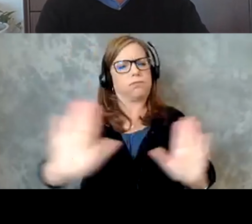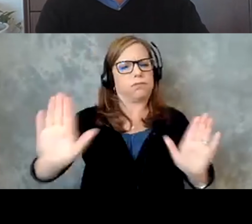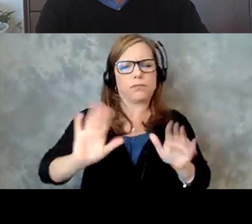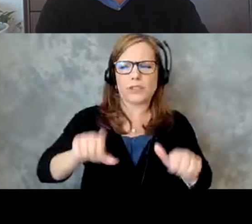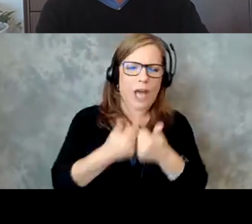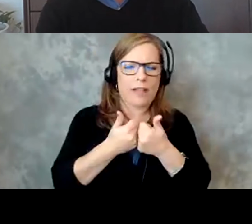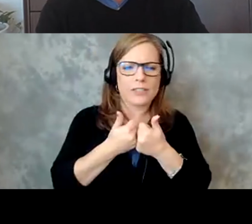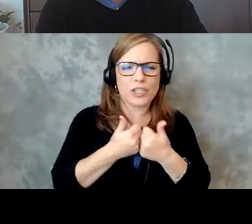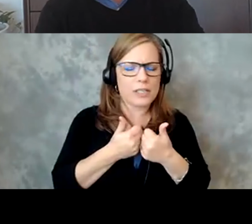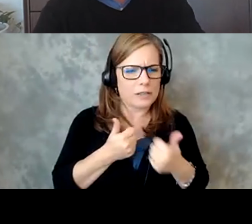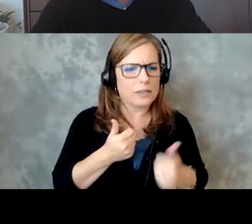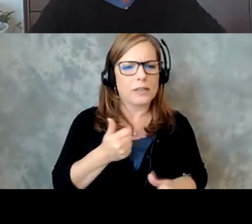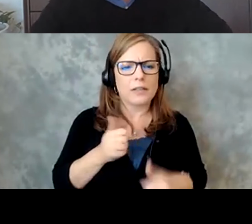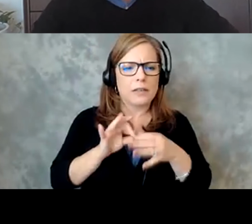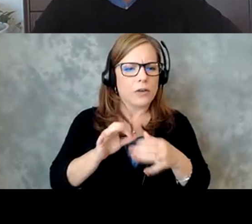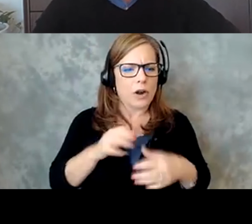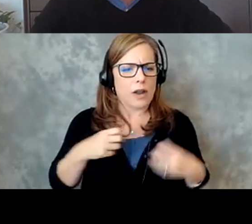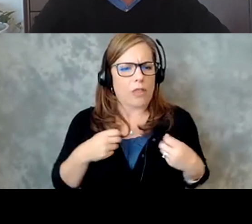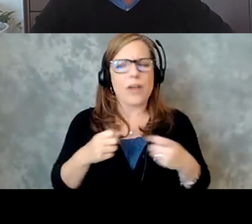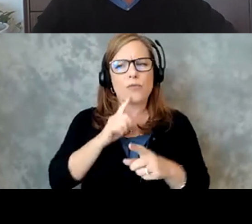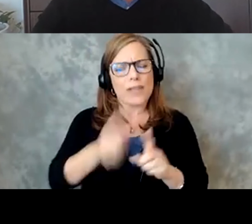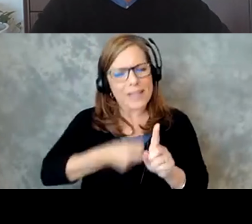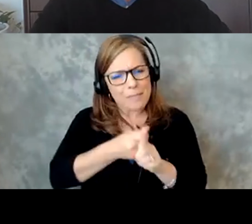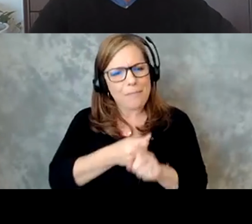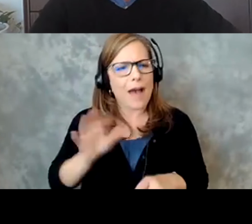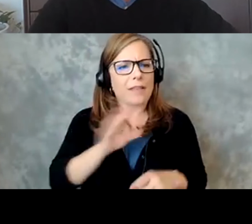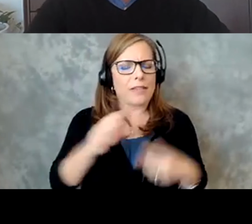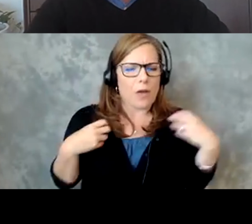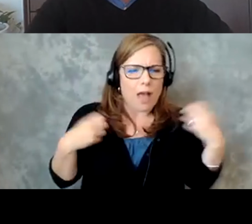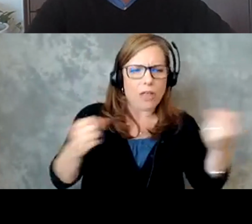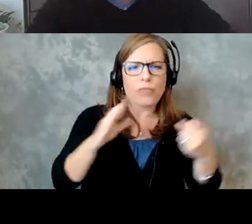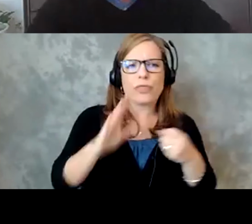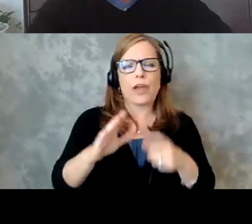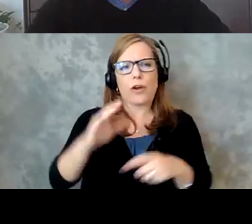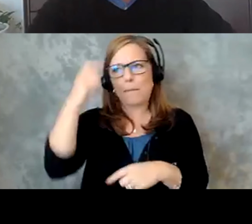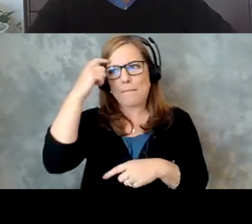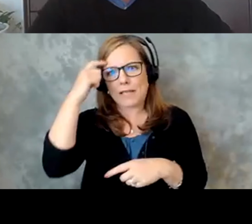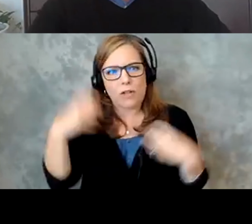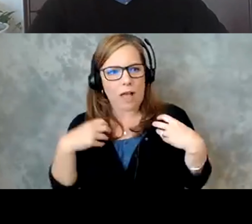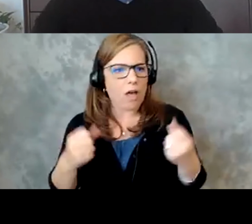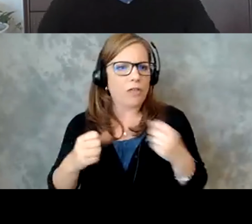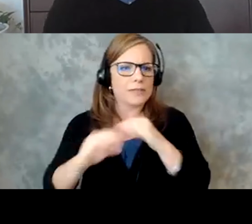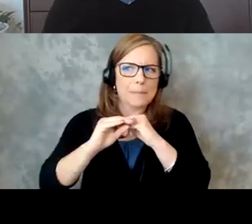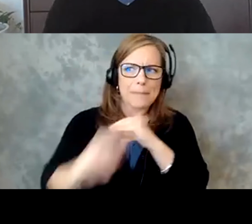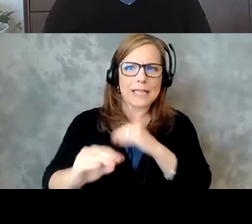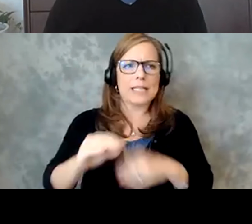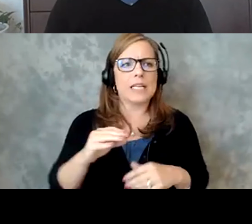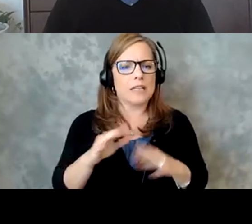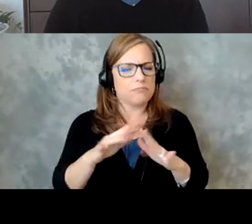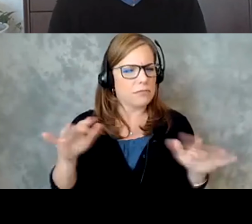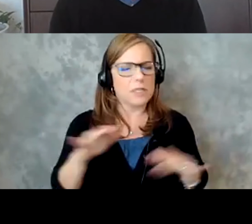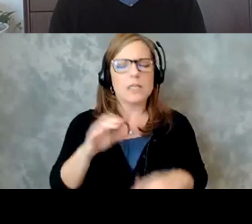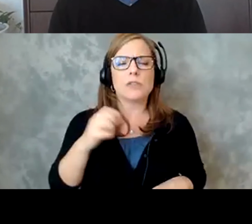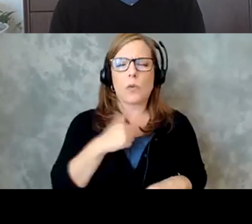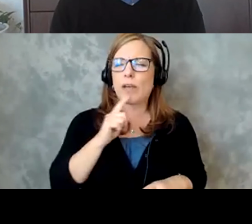that impact our consumers, their health, their stability, and their wellness. And so have been incredibly excited